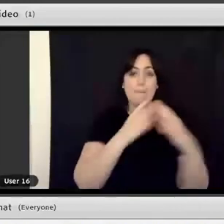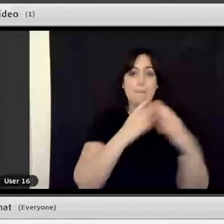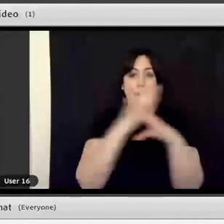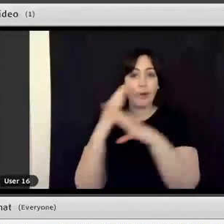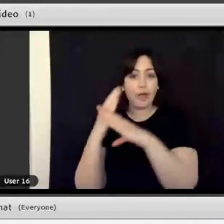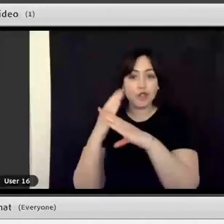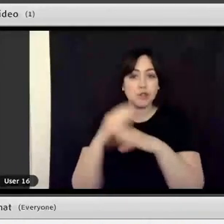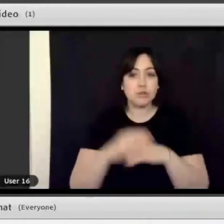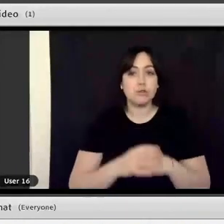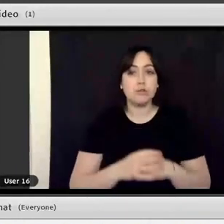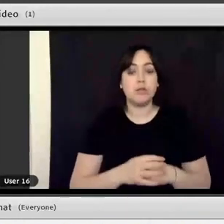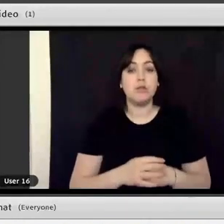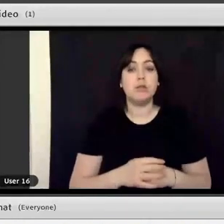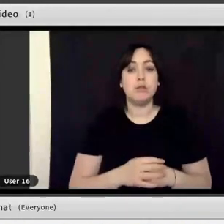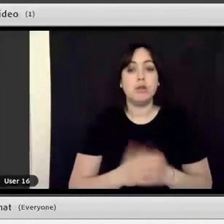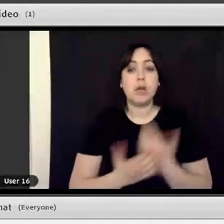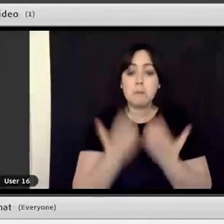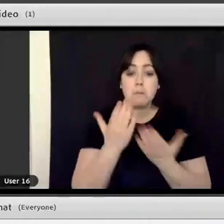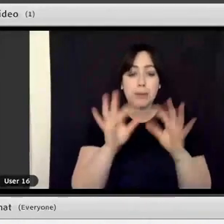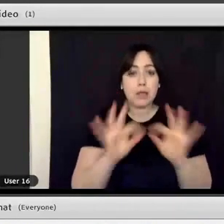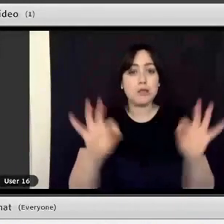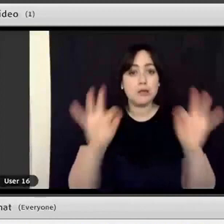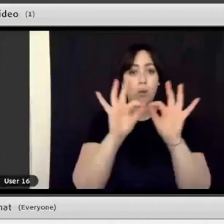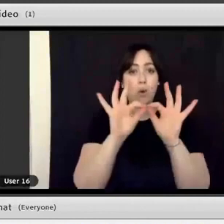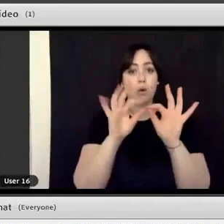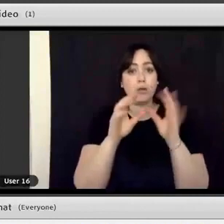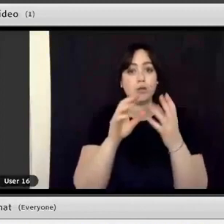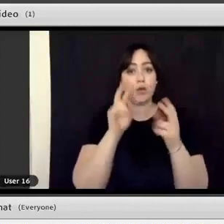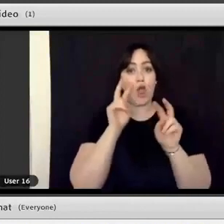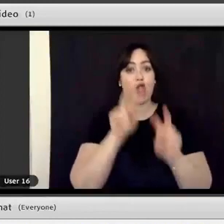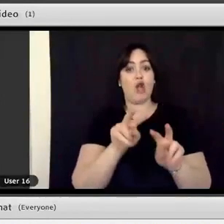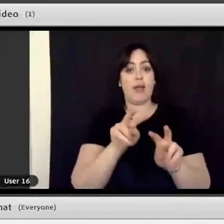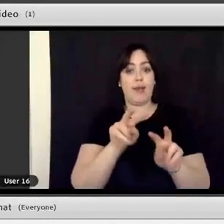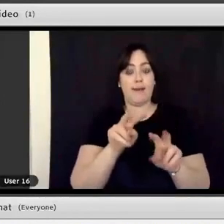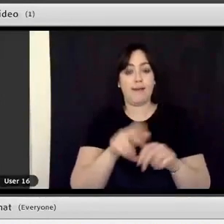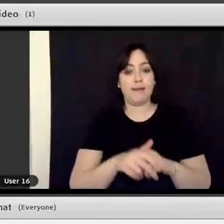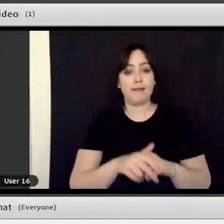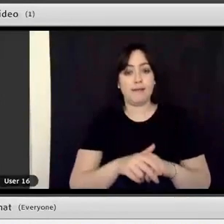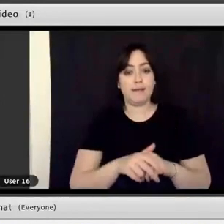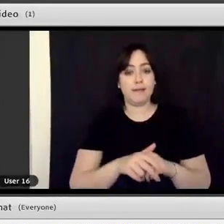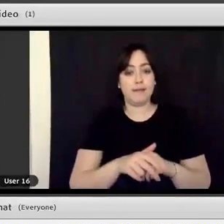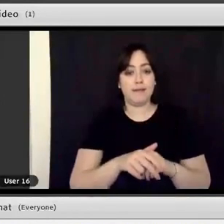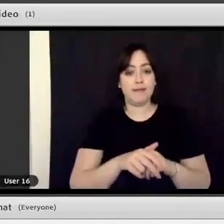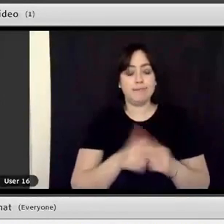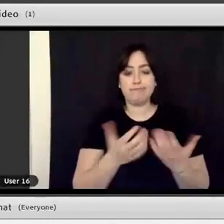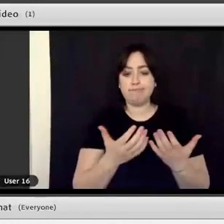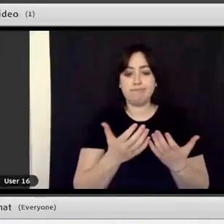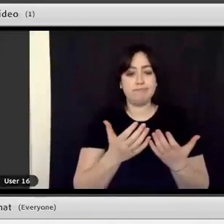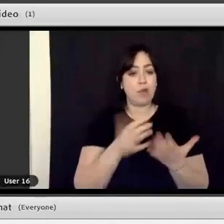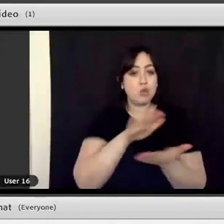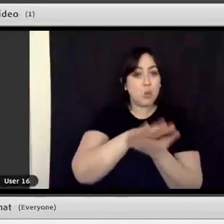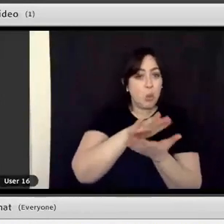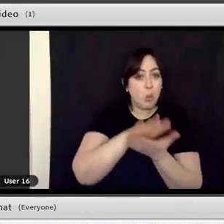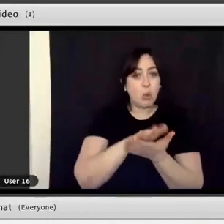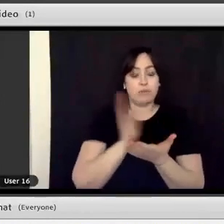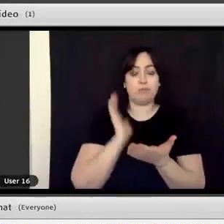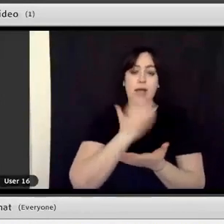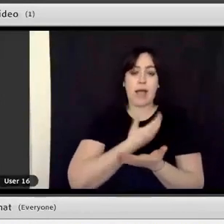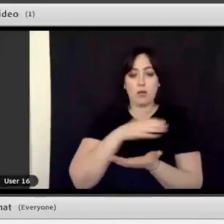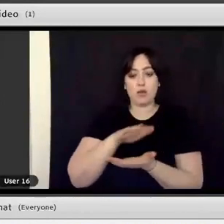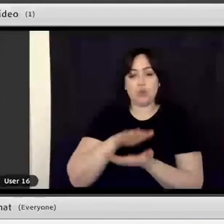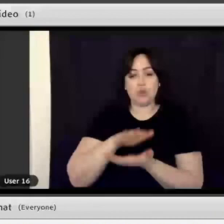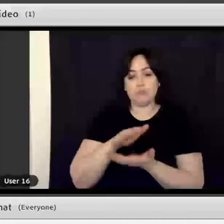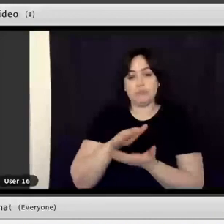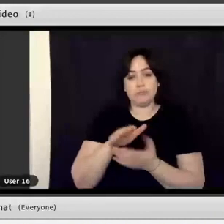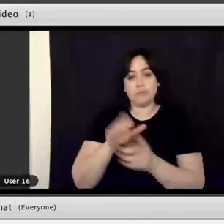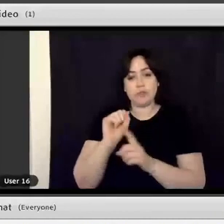to look at what a school, in our case it was Dakar in Senegal,